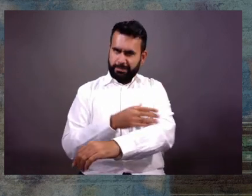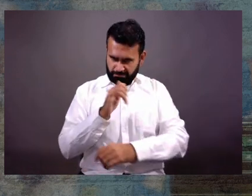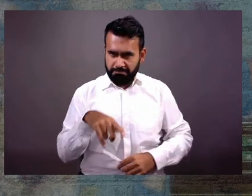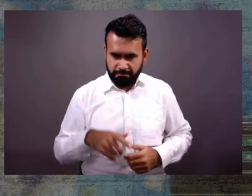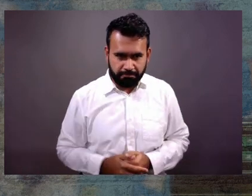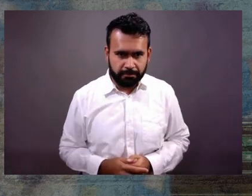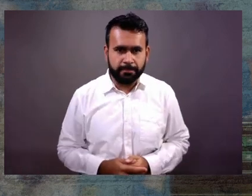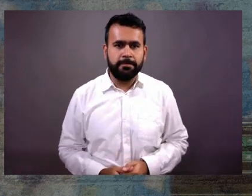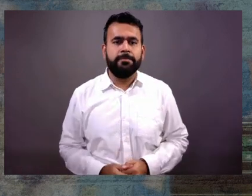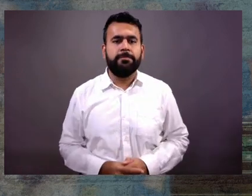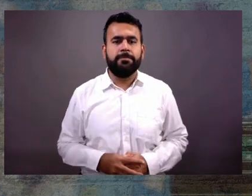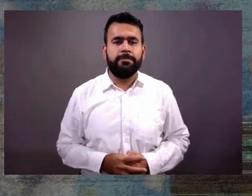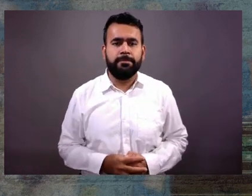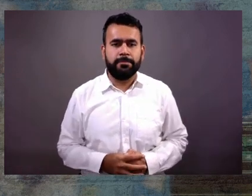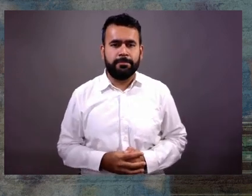RoboCop.